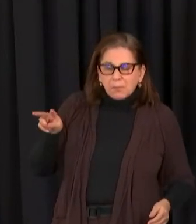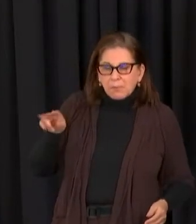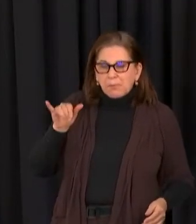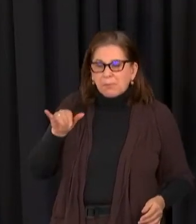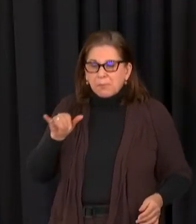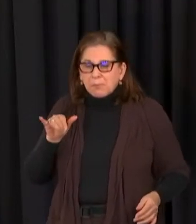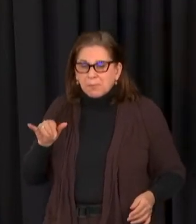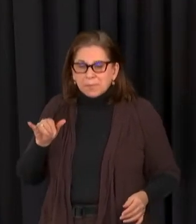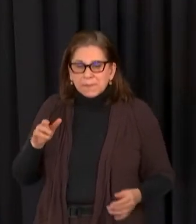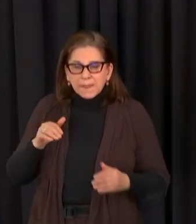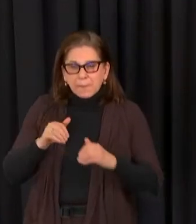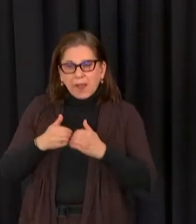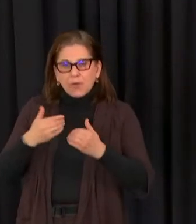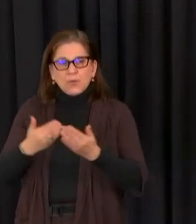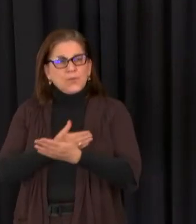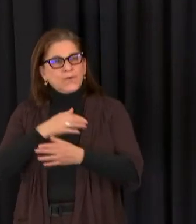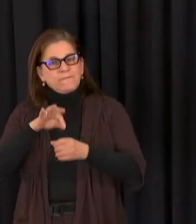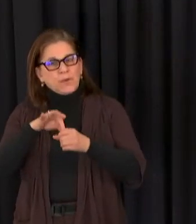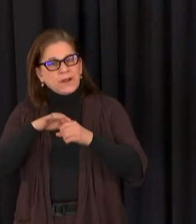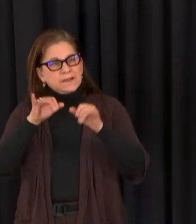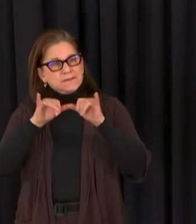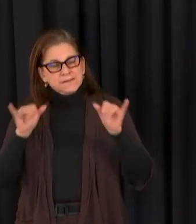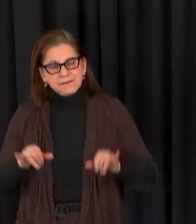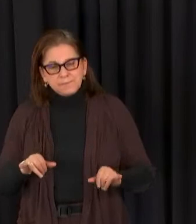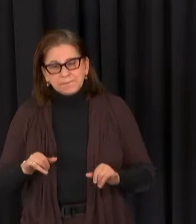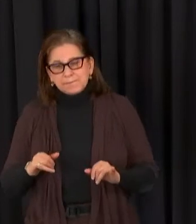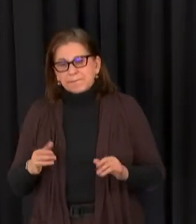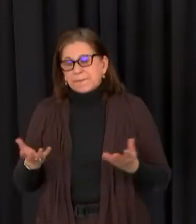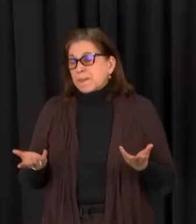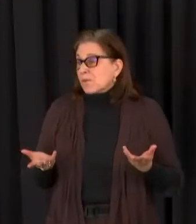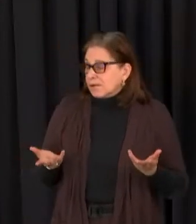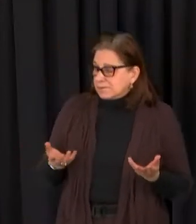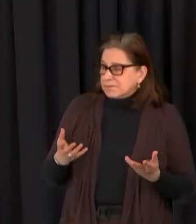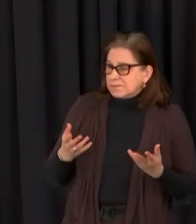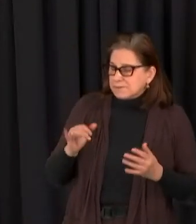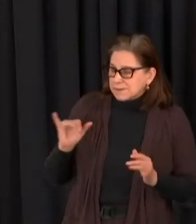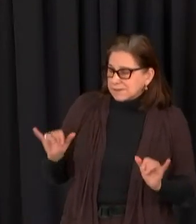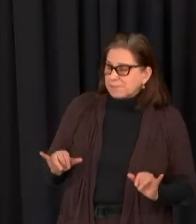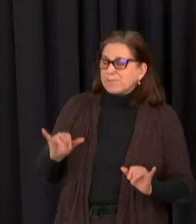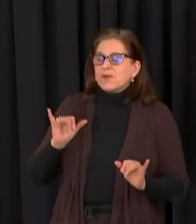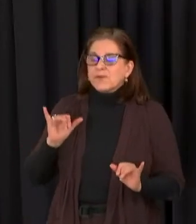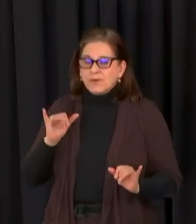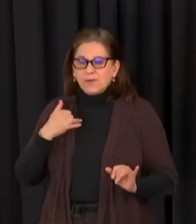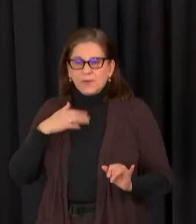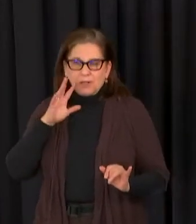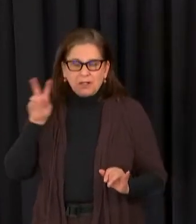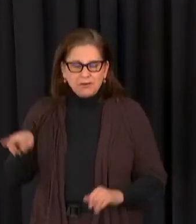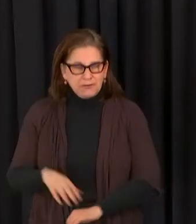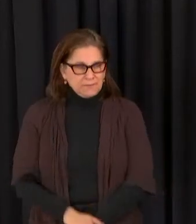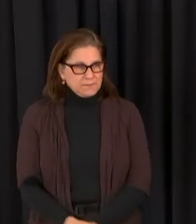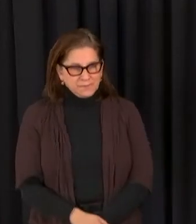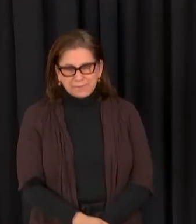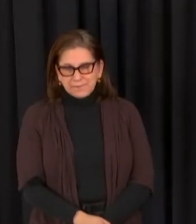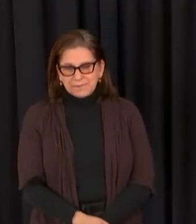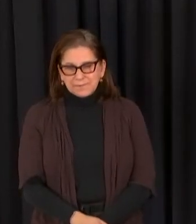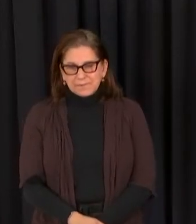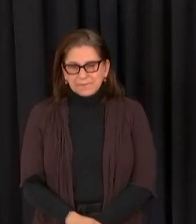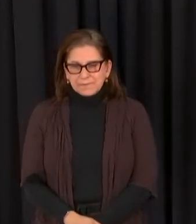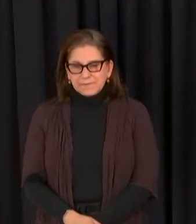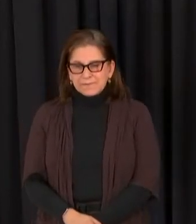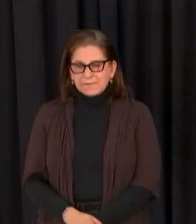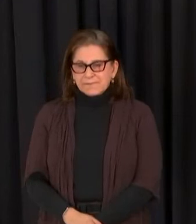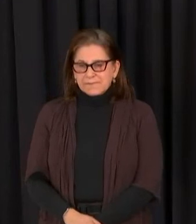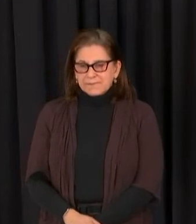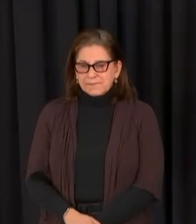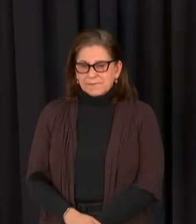know something about ranked choice voting. It's something. It's kind of like all the questions you're asking me about